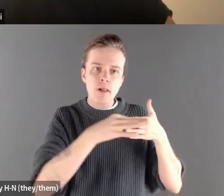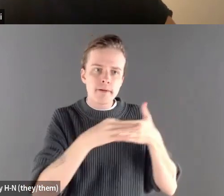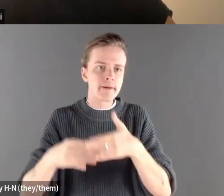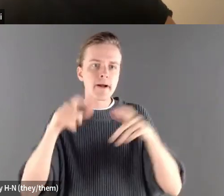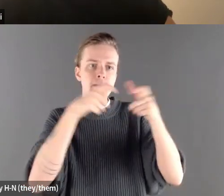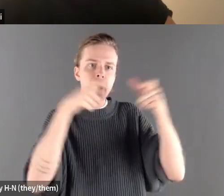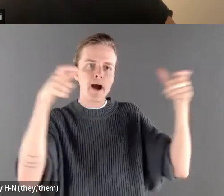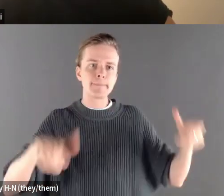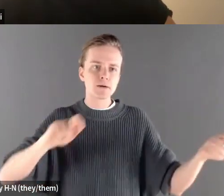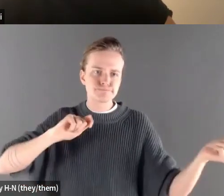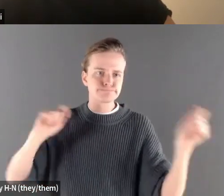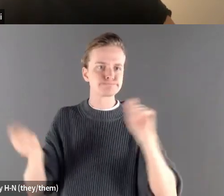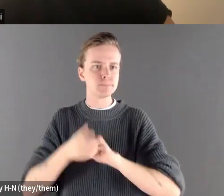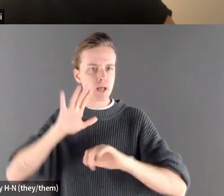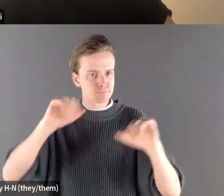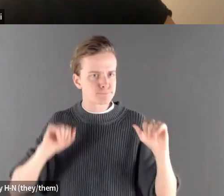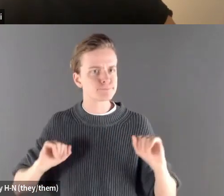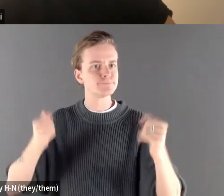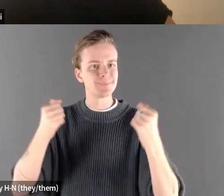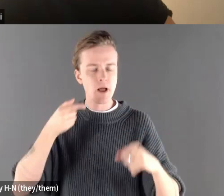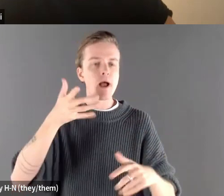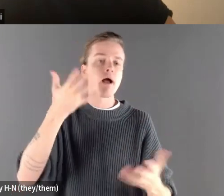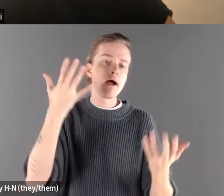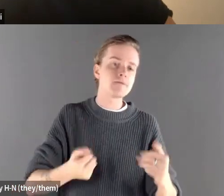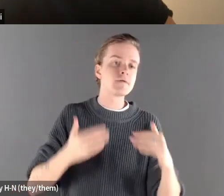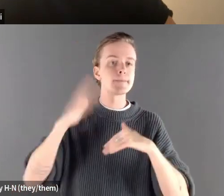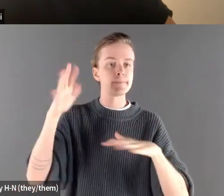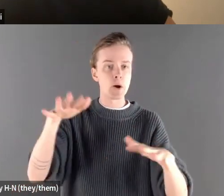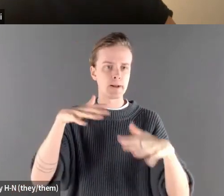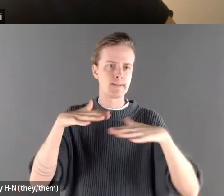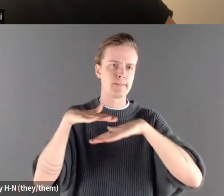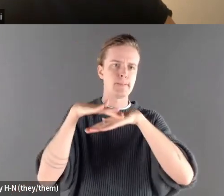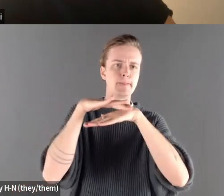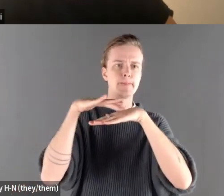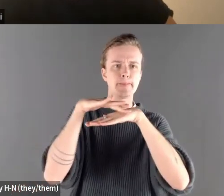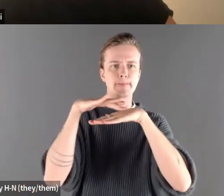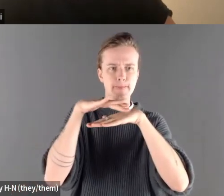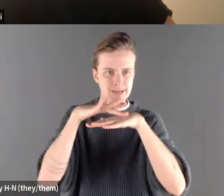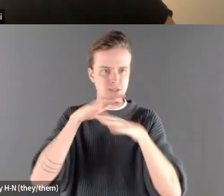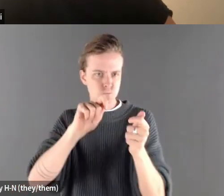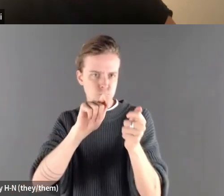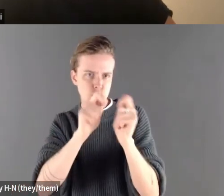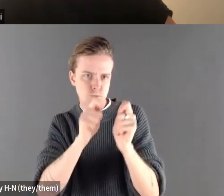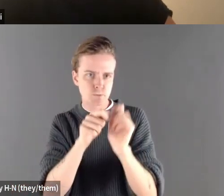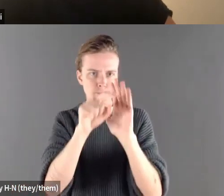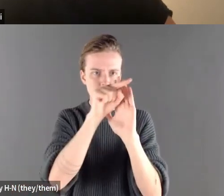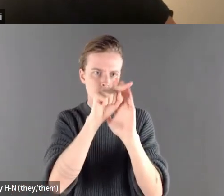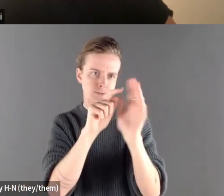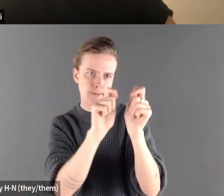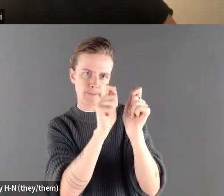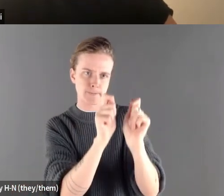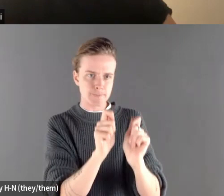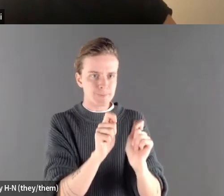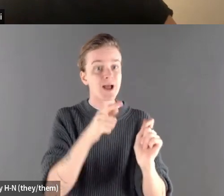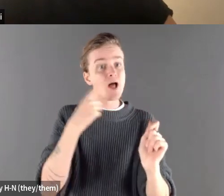typically superficial changes in policy that may look like they are prohibiting, for example, the usage of facial recognition.